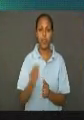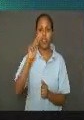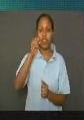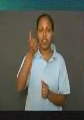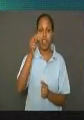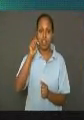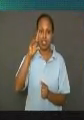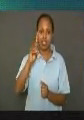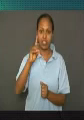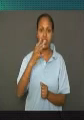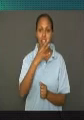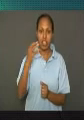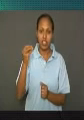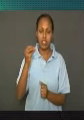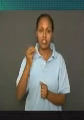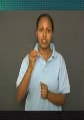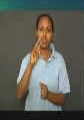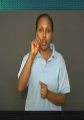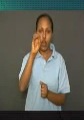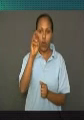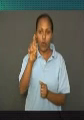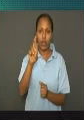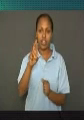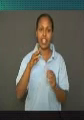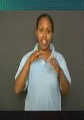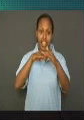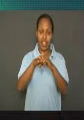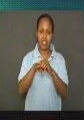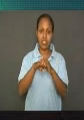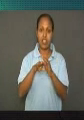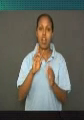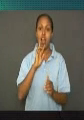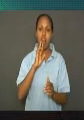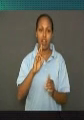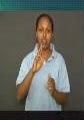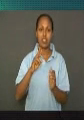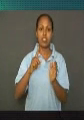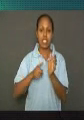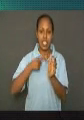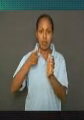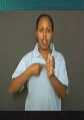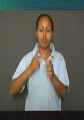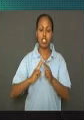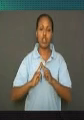NAND and NOR gates are sometimes